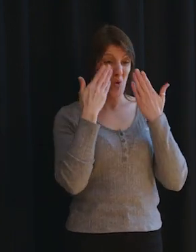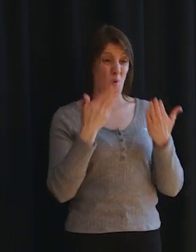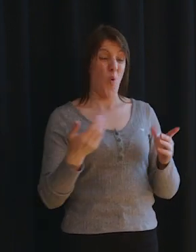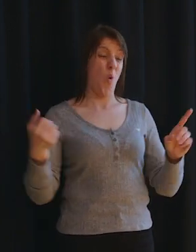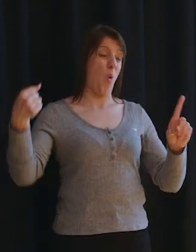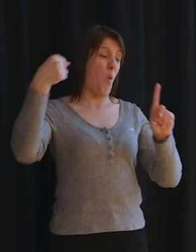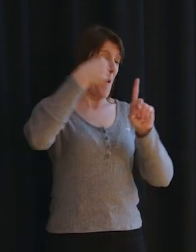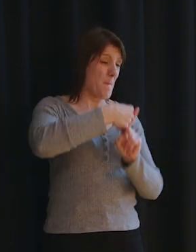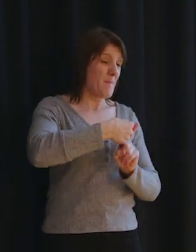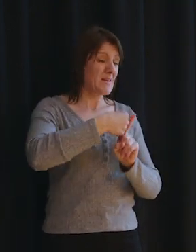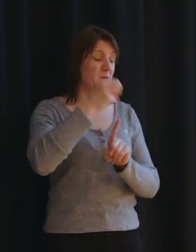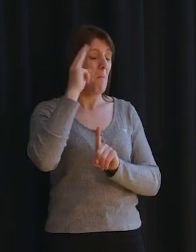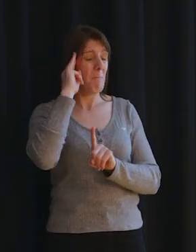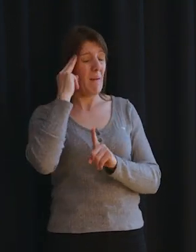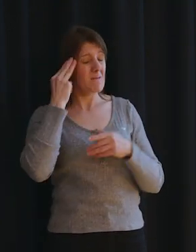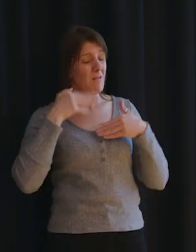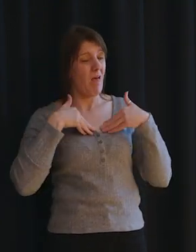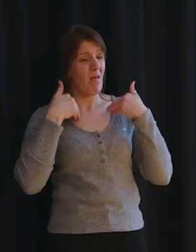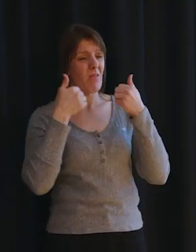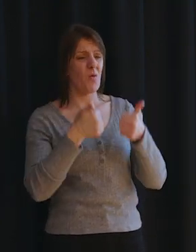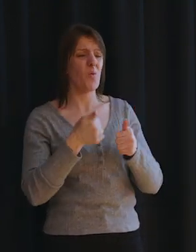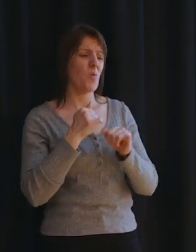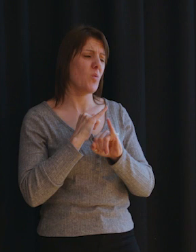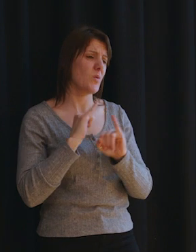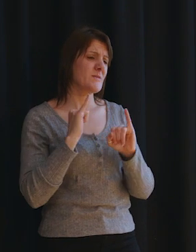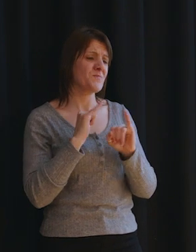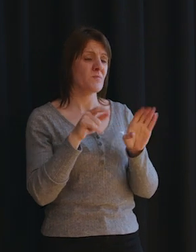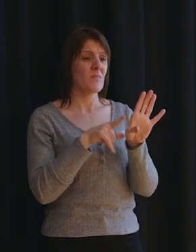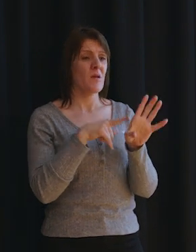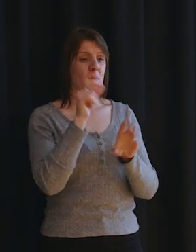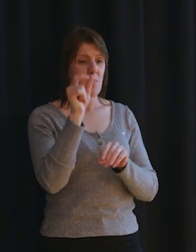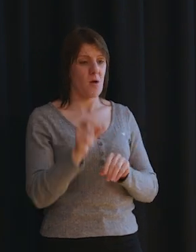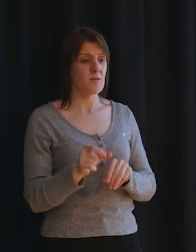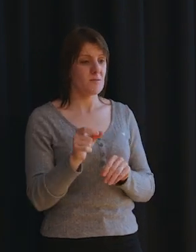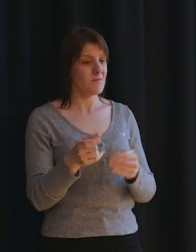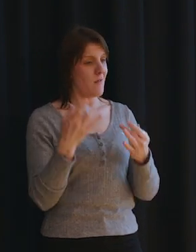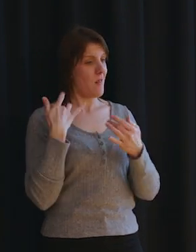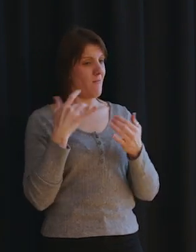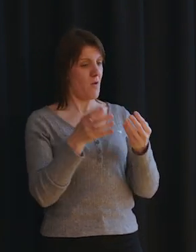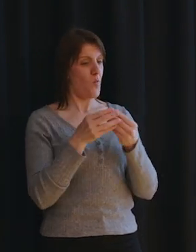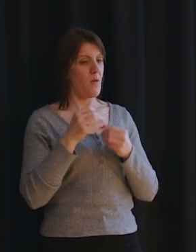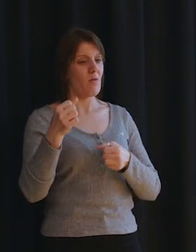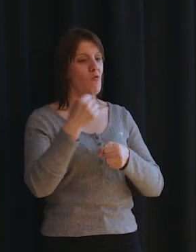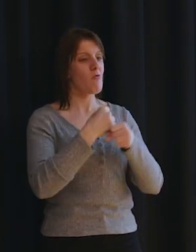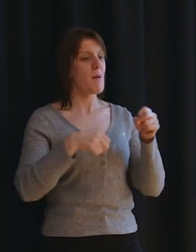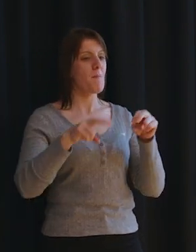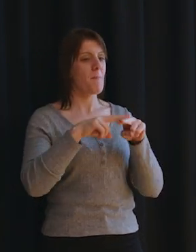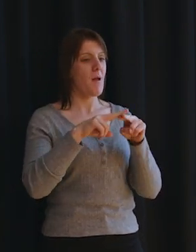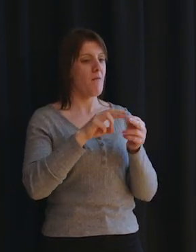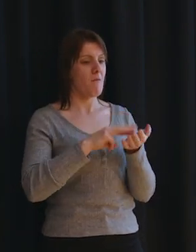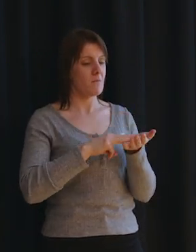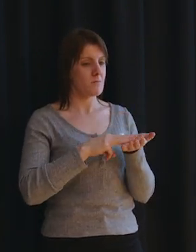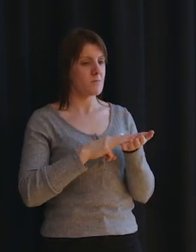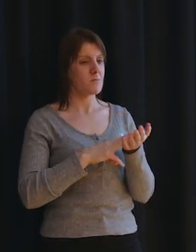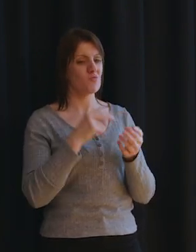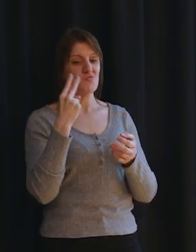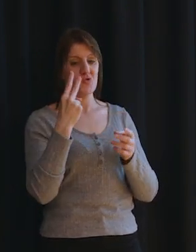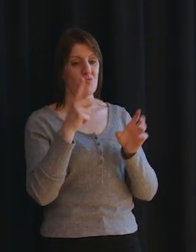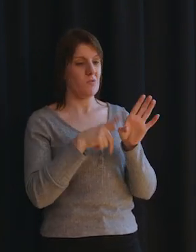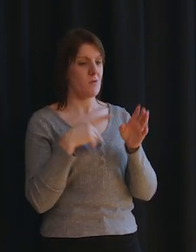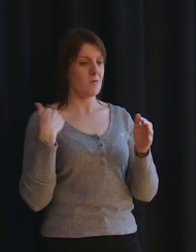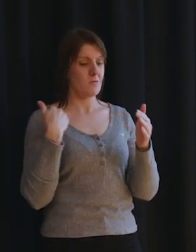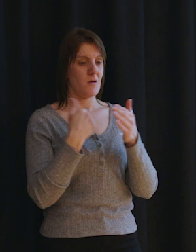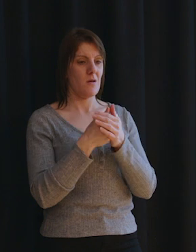impacting their mental health. The young person had been living with their grandparent for a couple of years. They'd kind